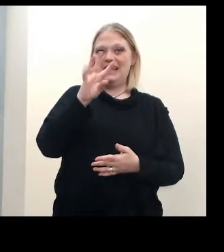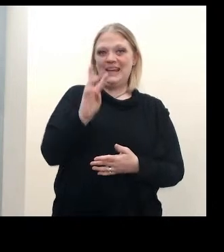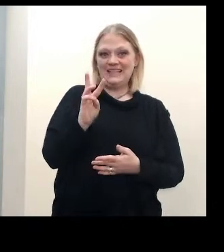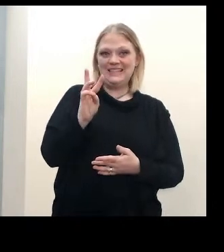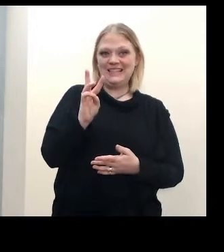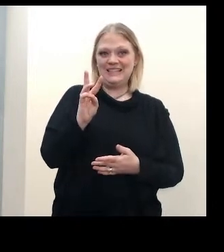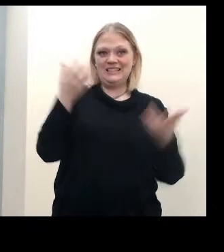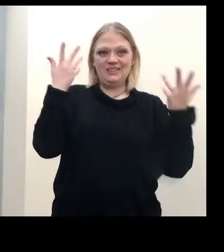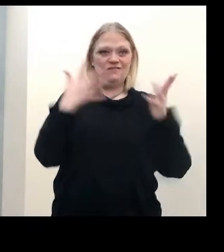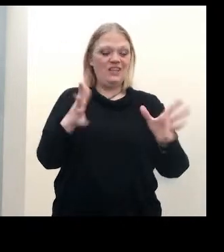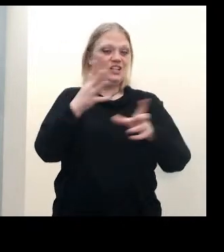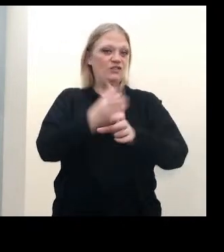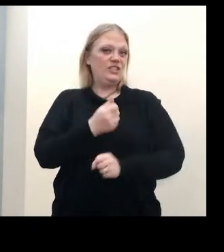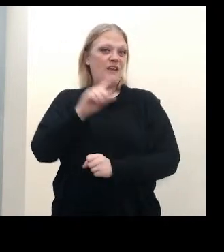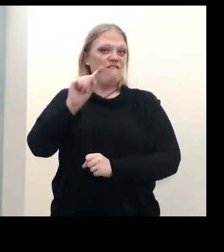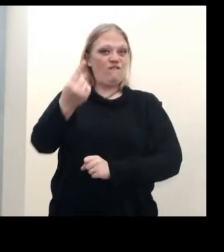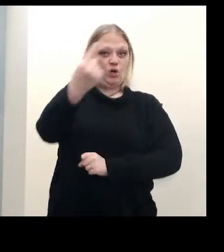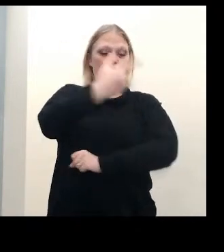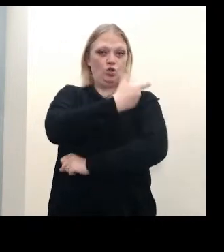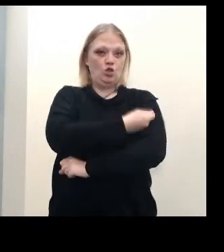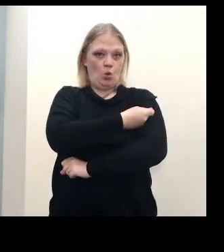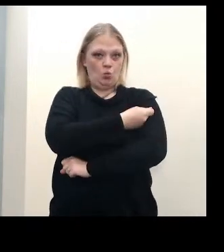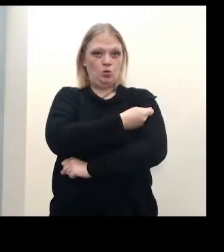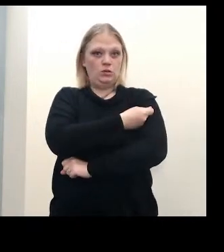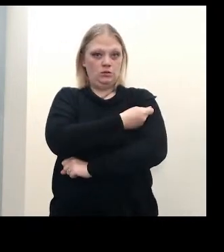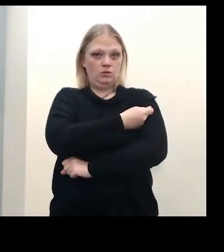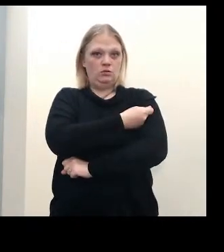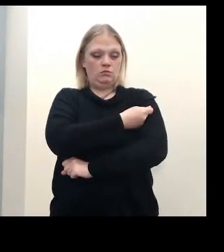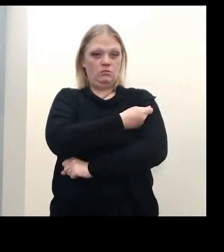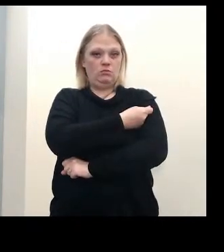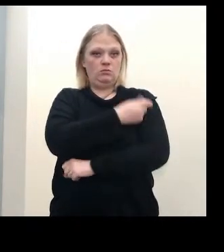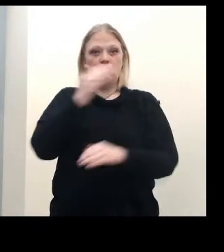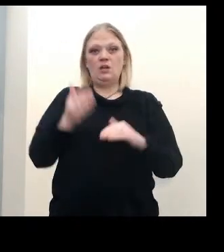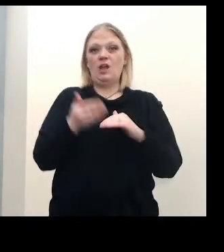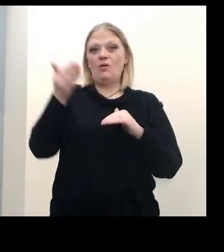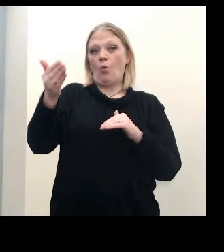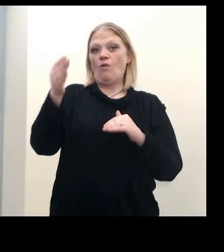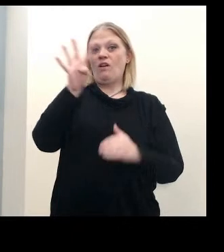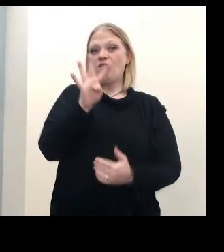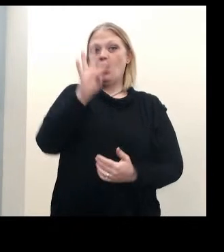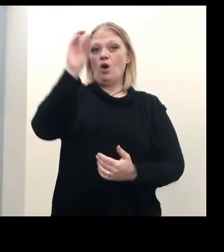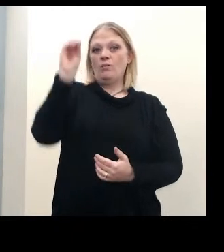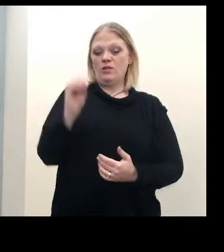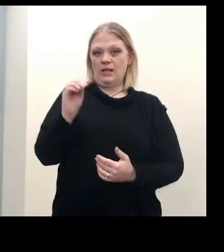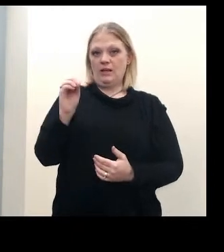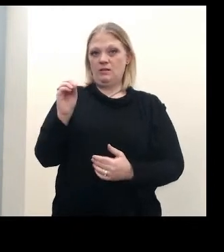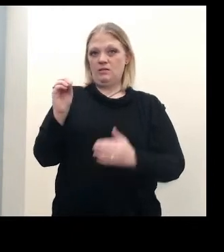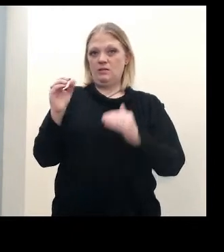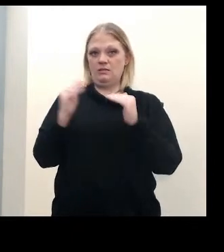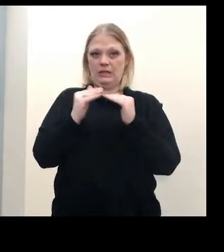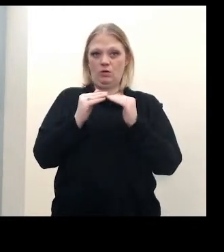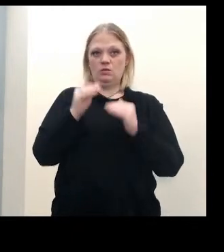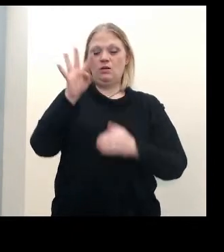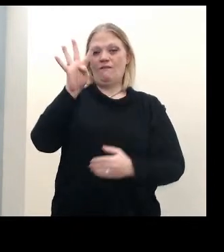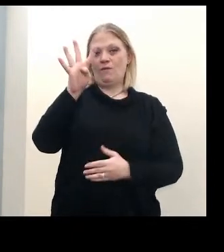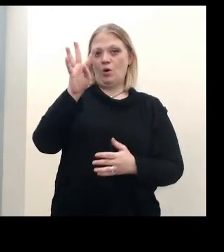94,986, have already received a first dose of vaccine, and over 4%, specifically